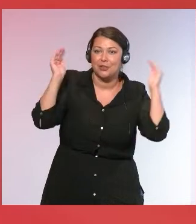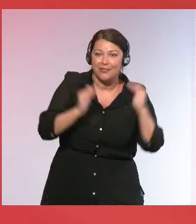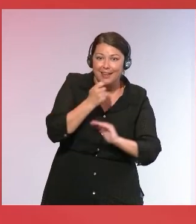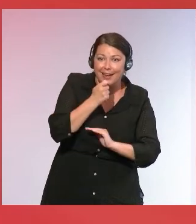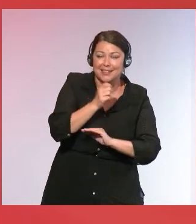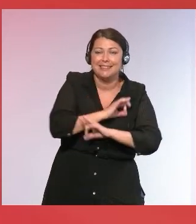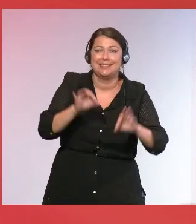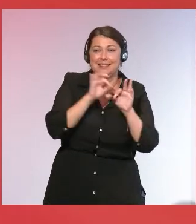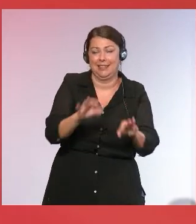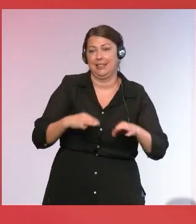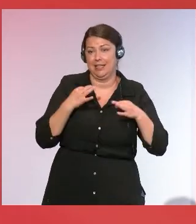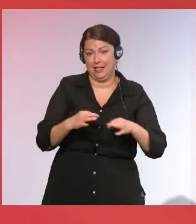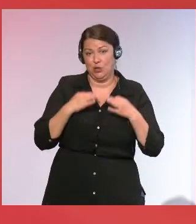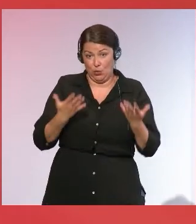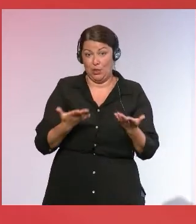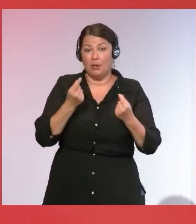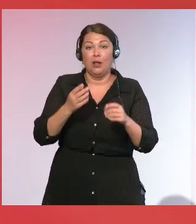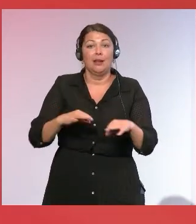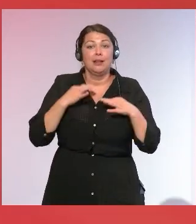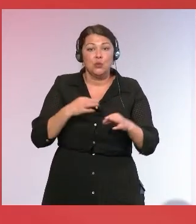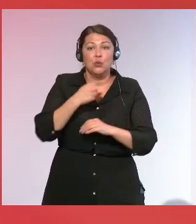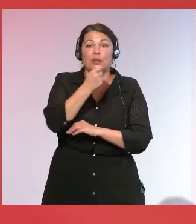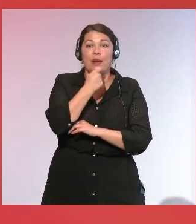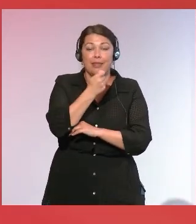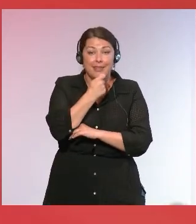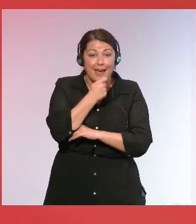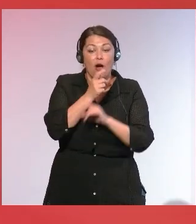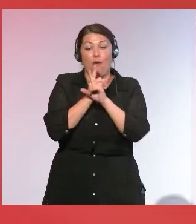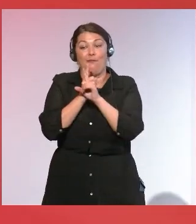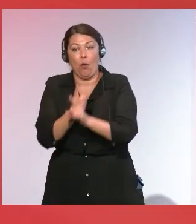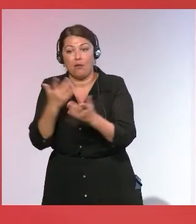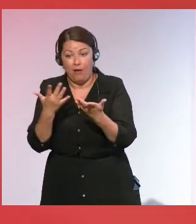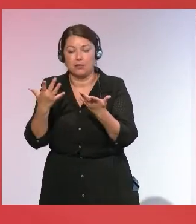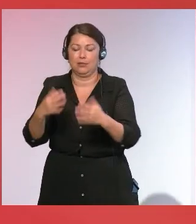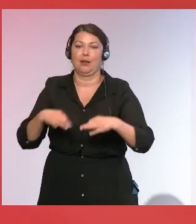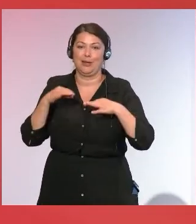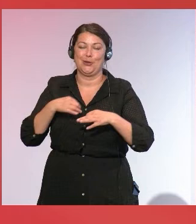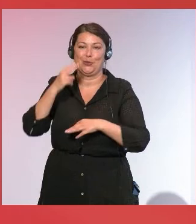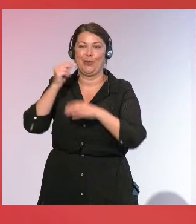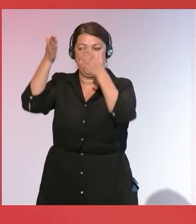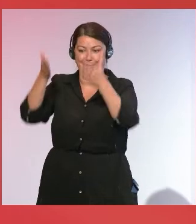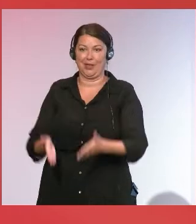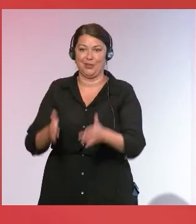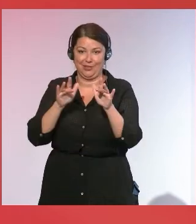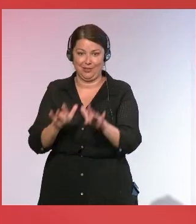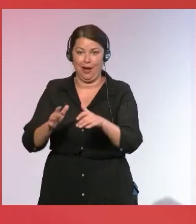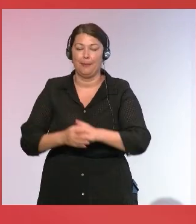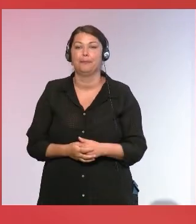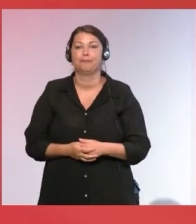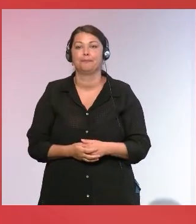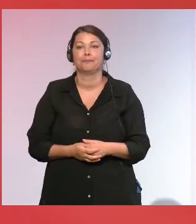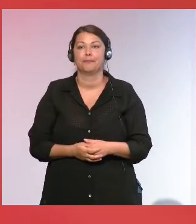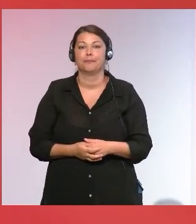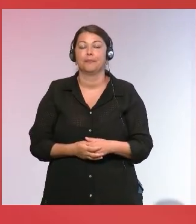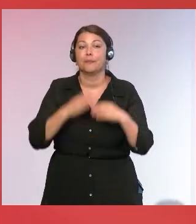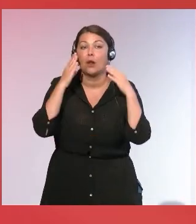healthier people. So 3 really big wins for health. And we calculated in the Netherlands what the co-benefits of